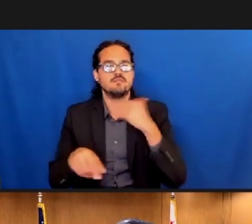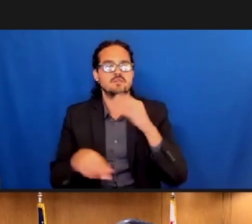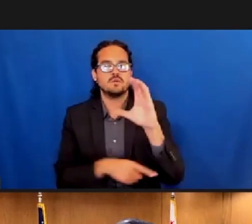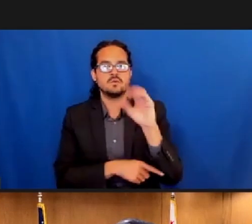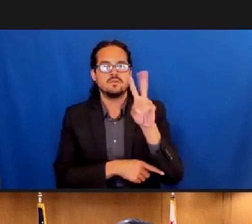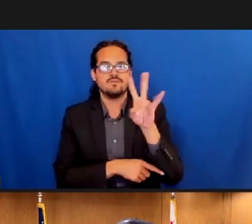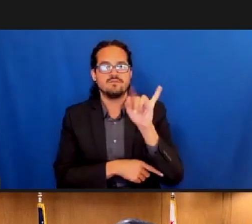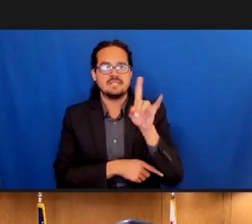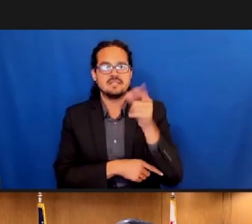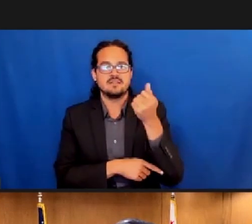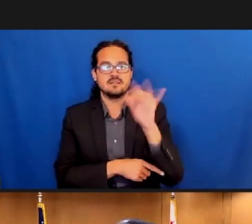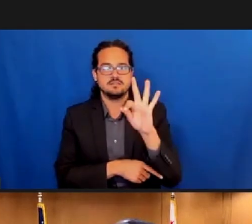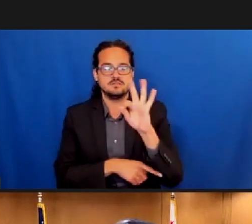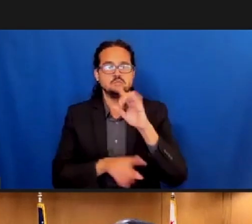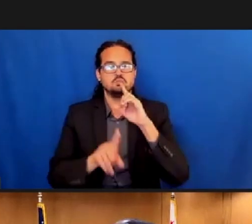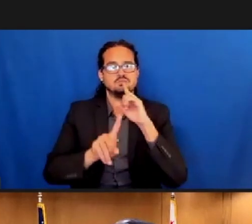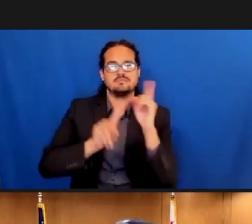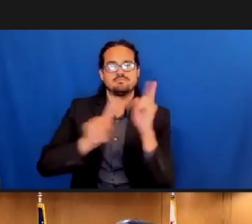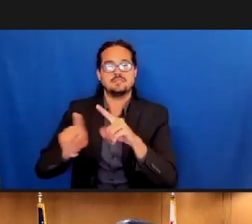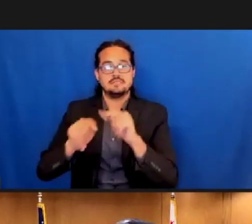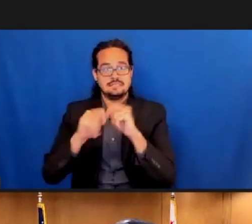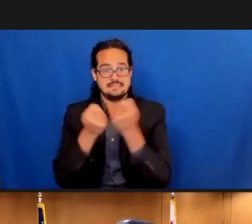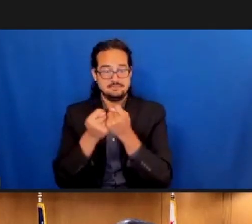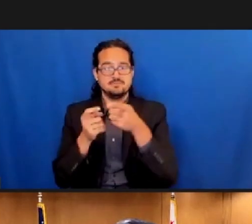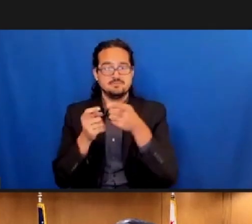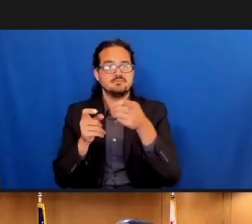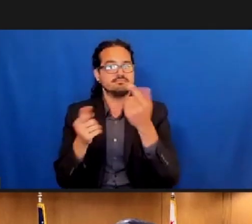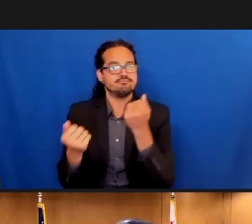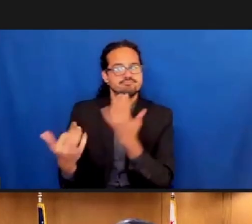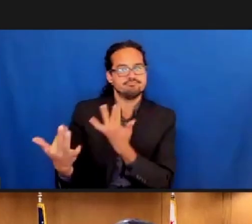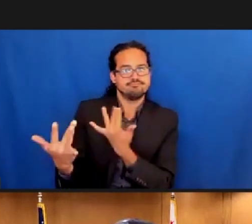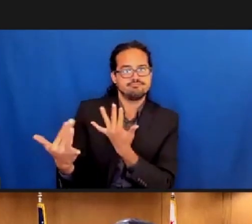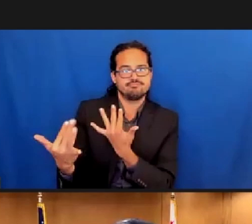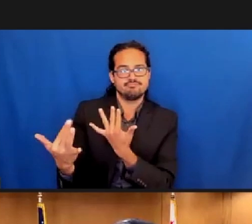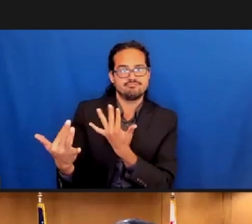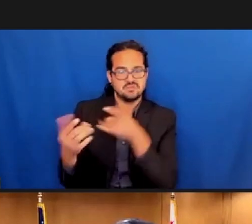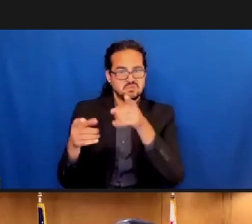think you have a slide for this. It is